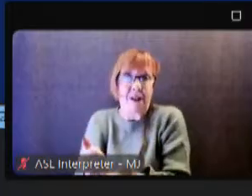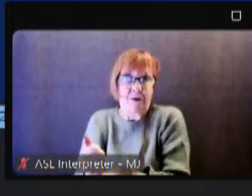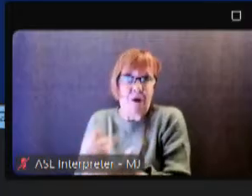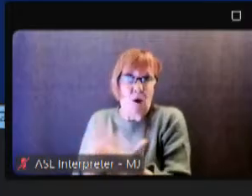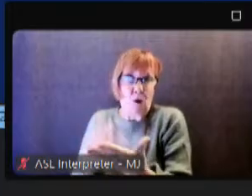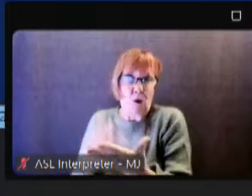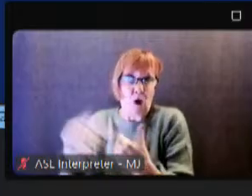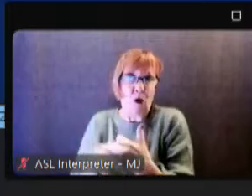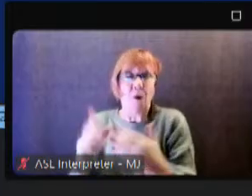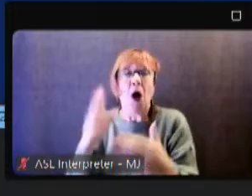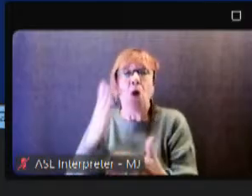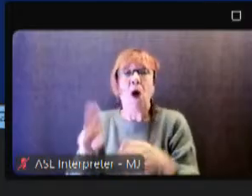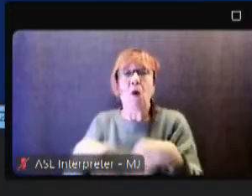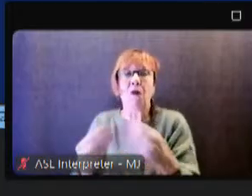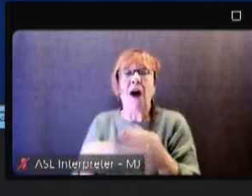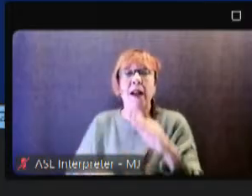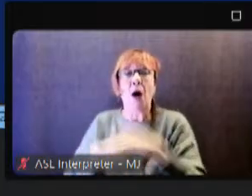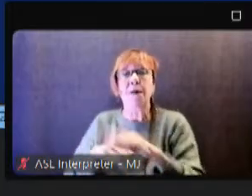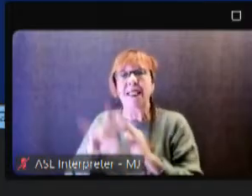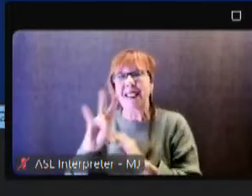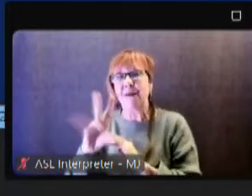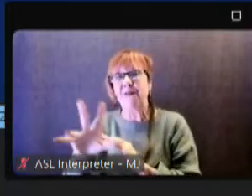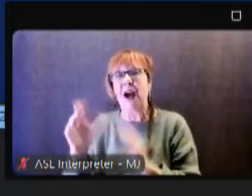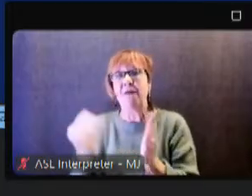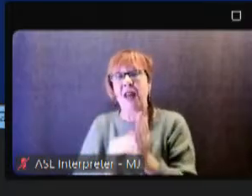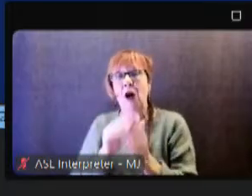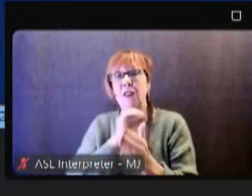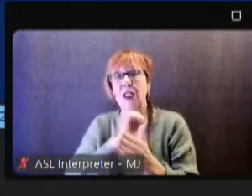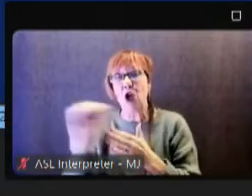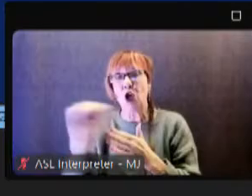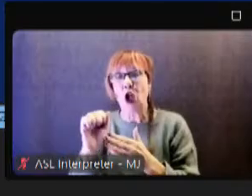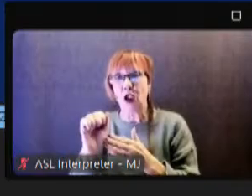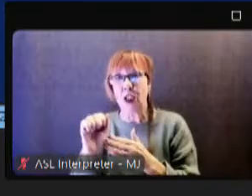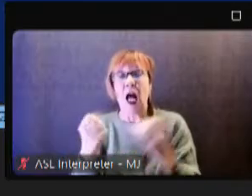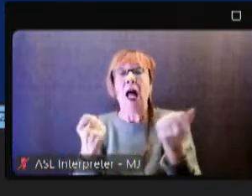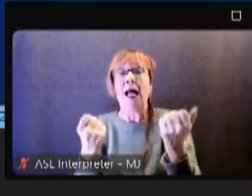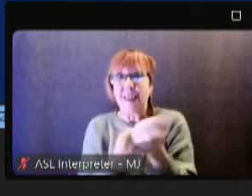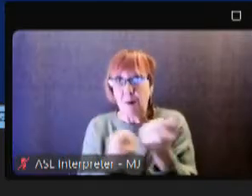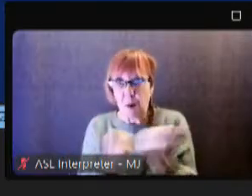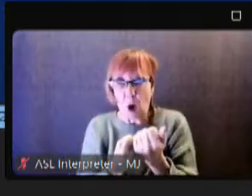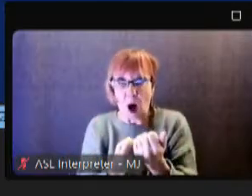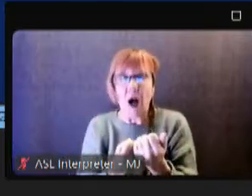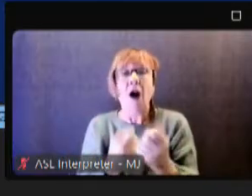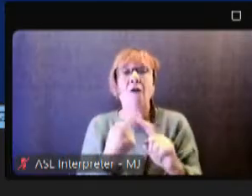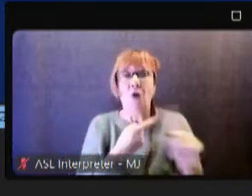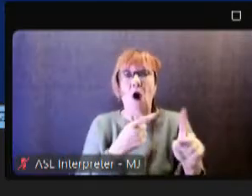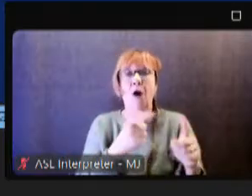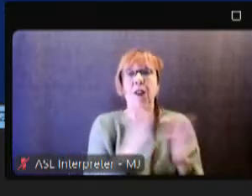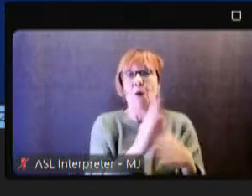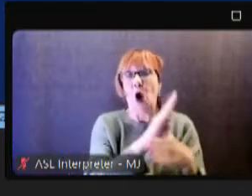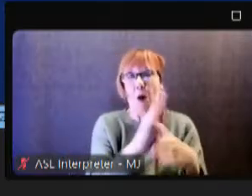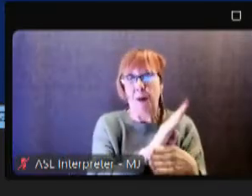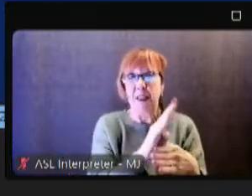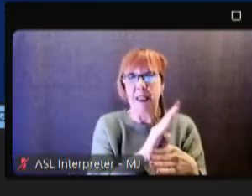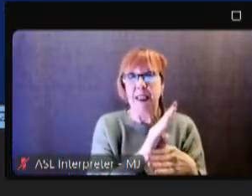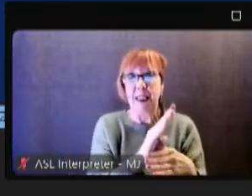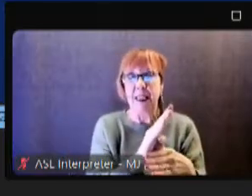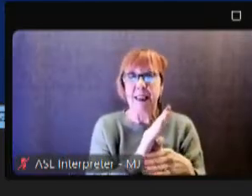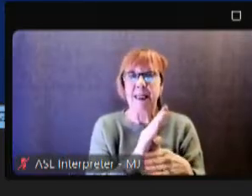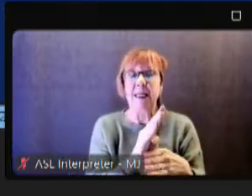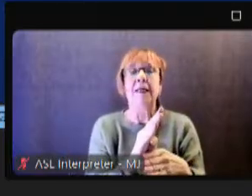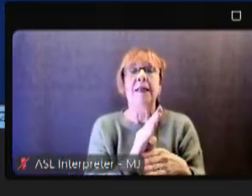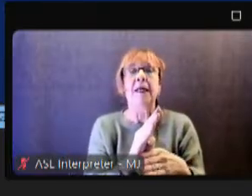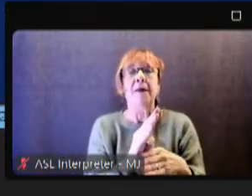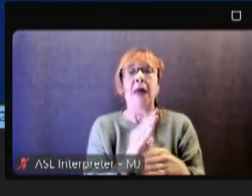in support to local small businesses impacted by this devastating Eaton Fire. To be eligible, businesses